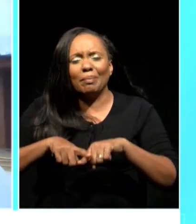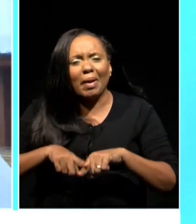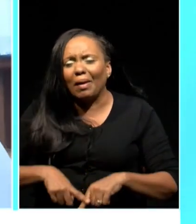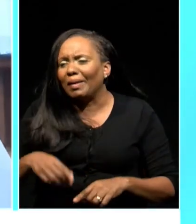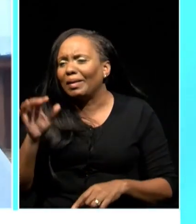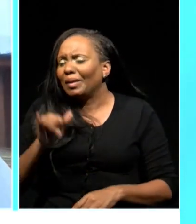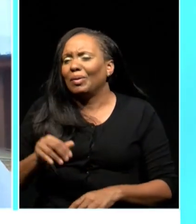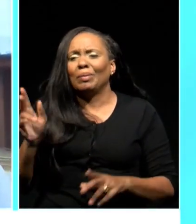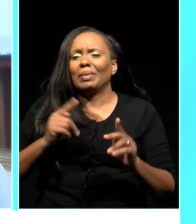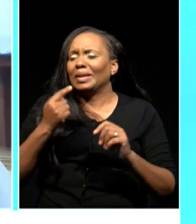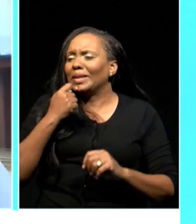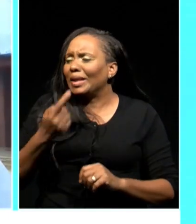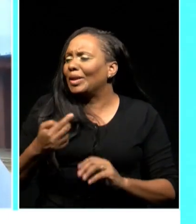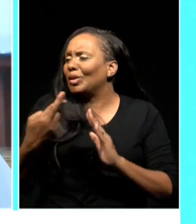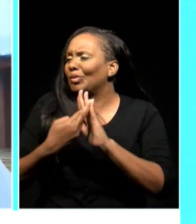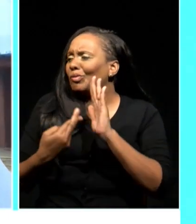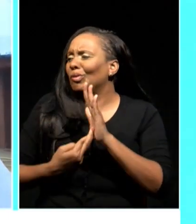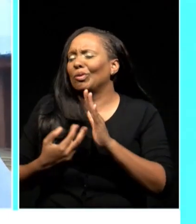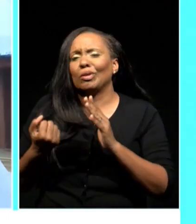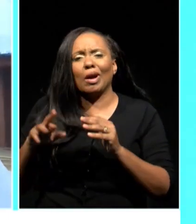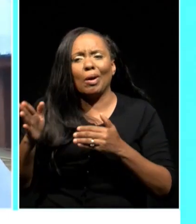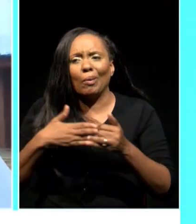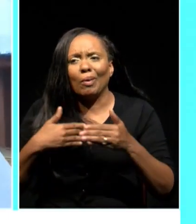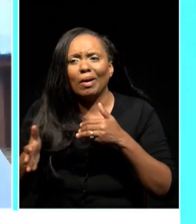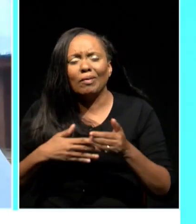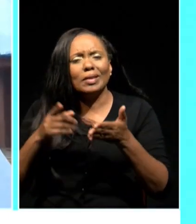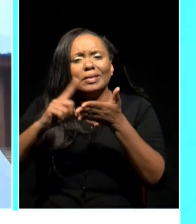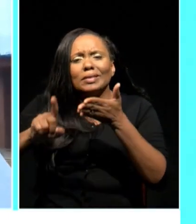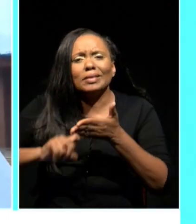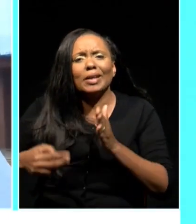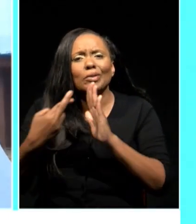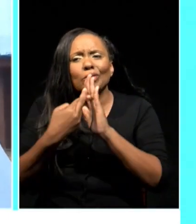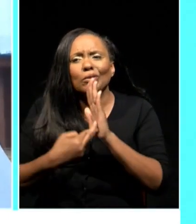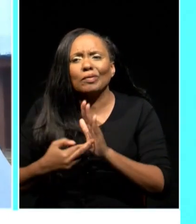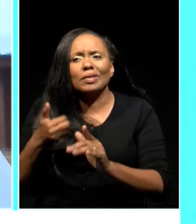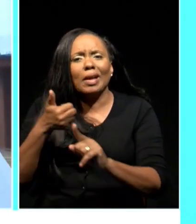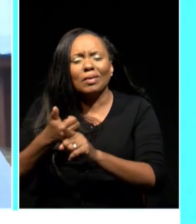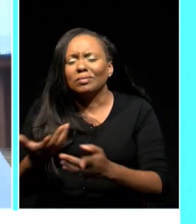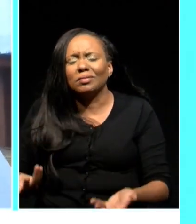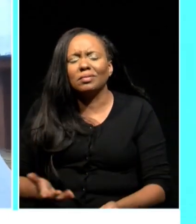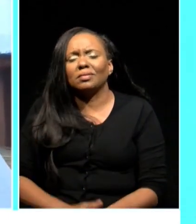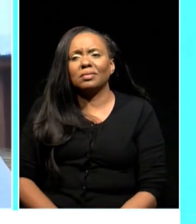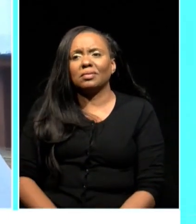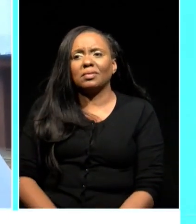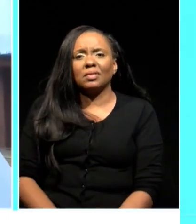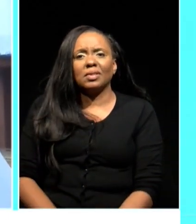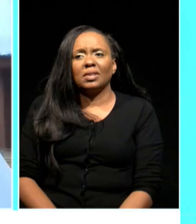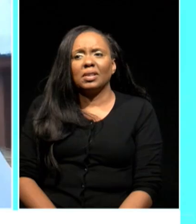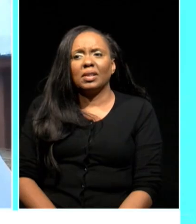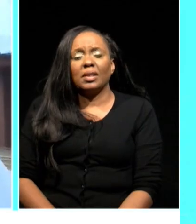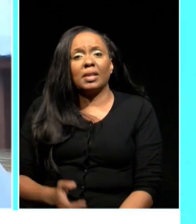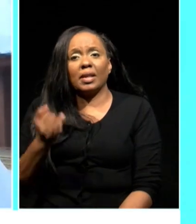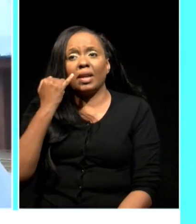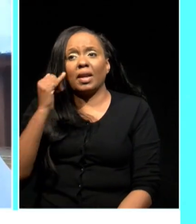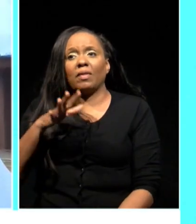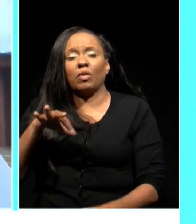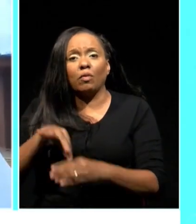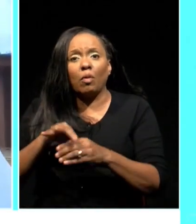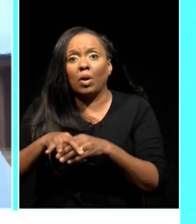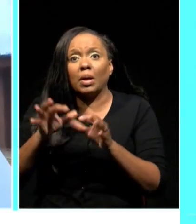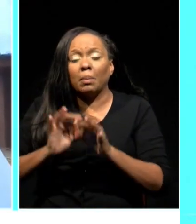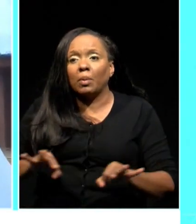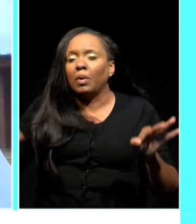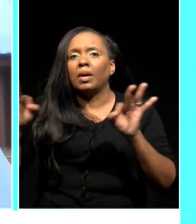else to tell them the rules and so on and so forth. Check the rules out. You should think that the vote is so important that you will check out these